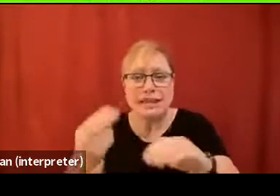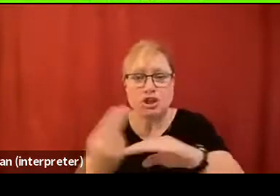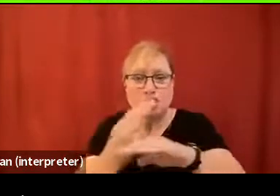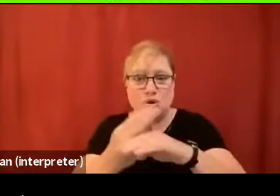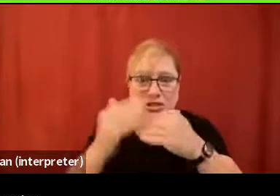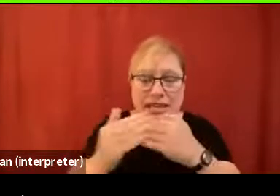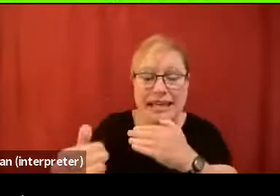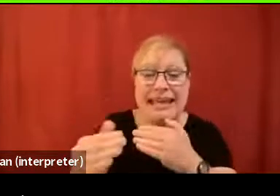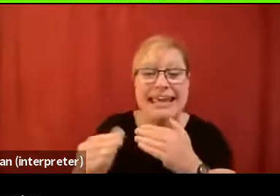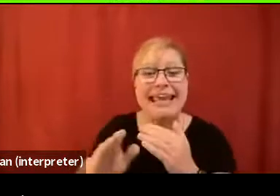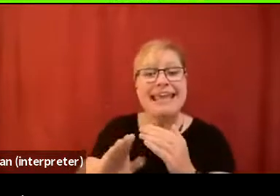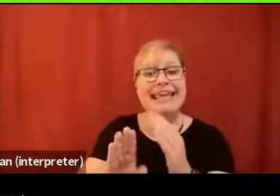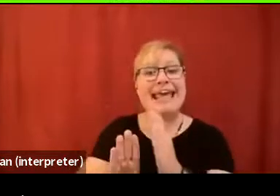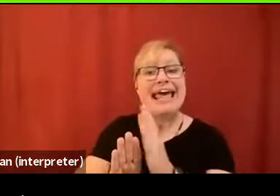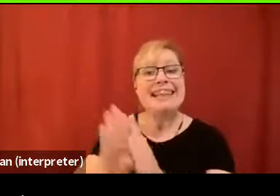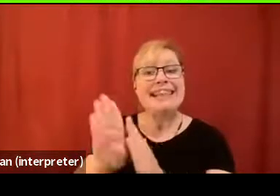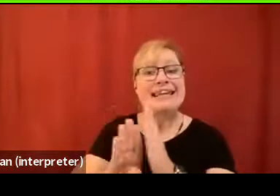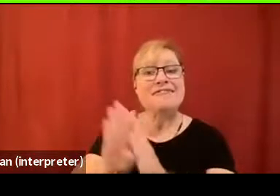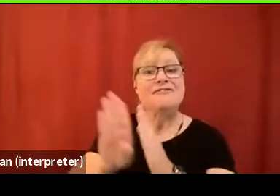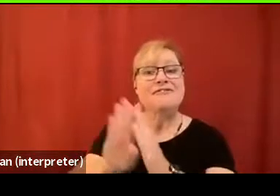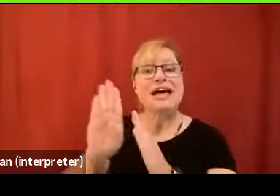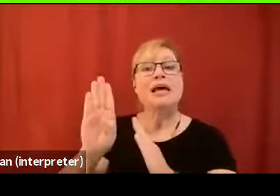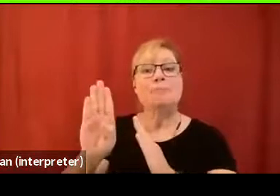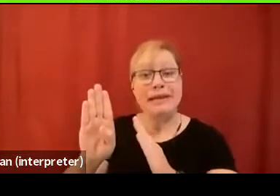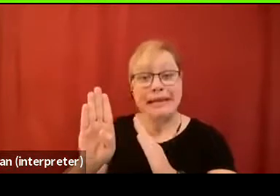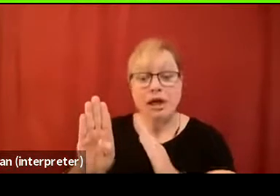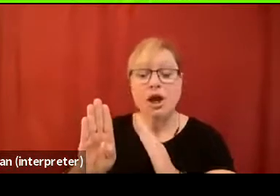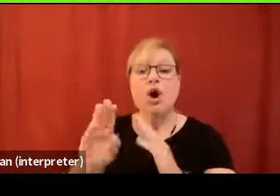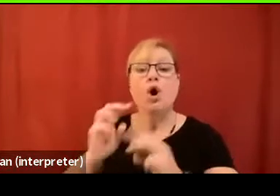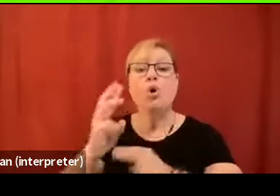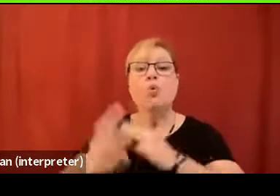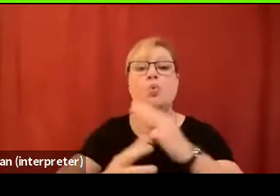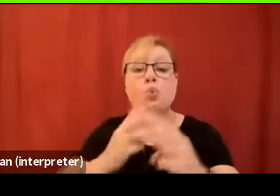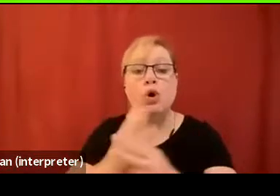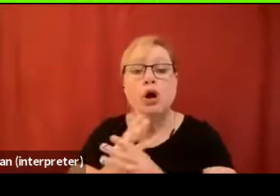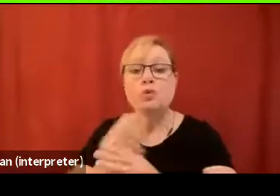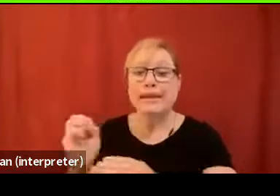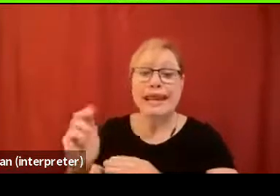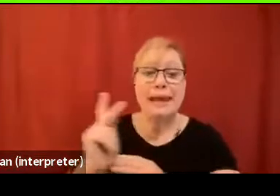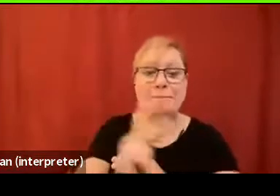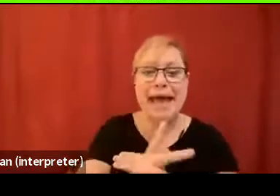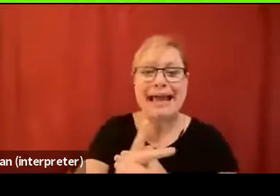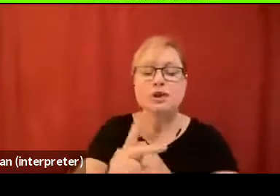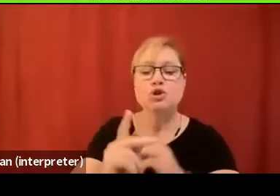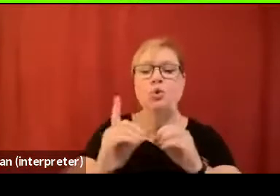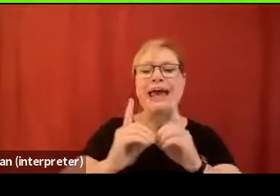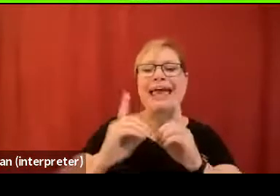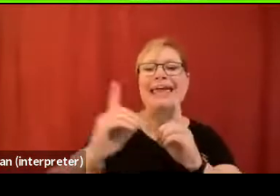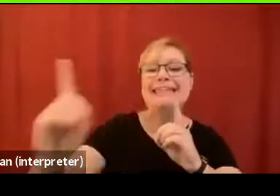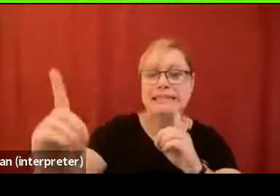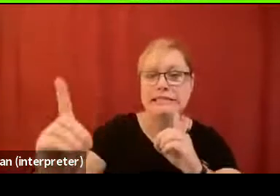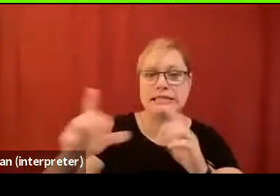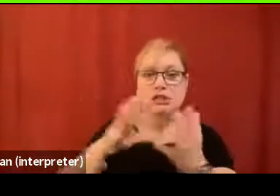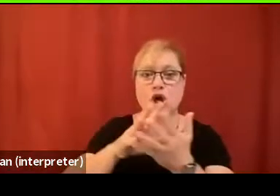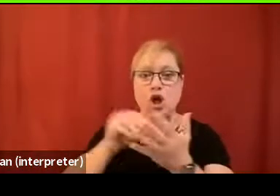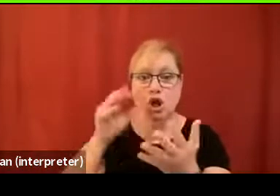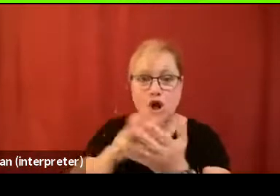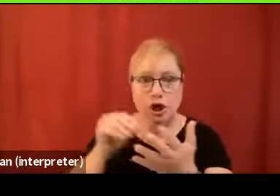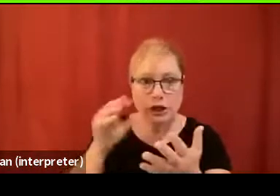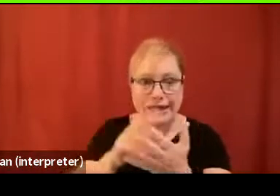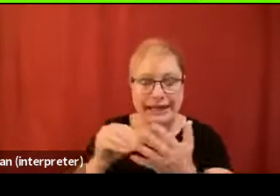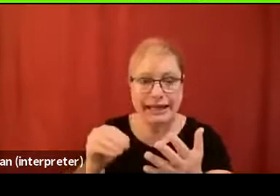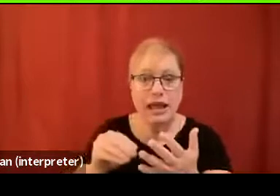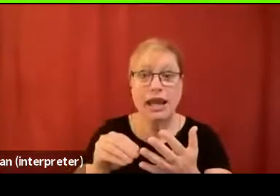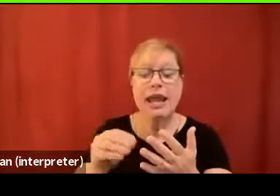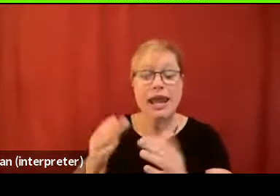development world, we came back to distance learning, but distance learning in the way we used to do it, which was through